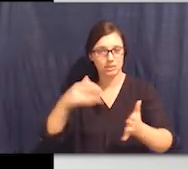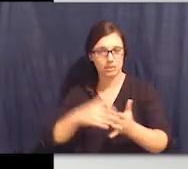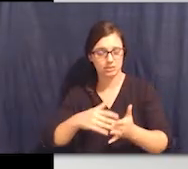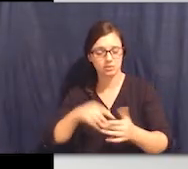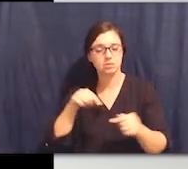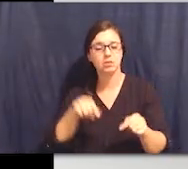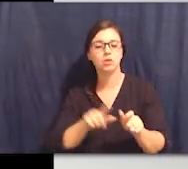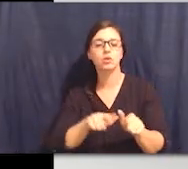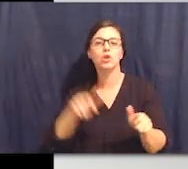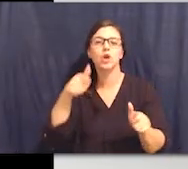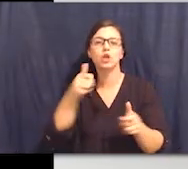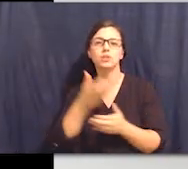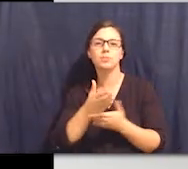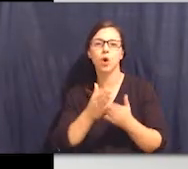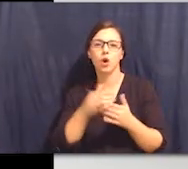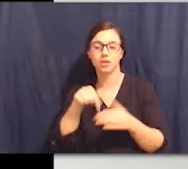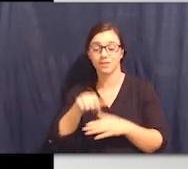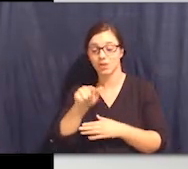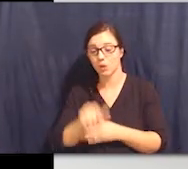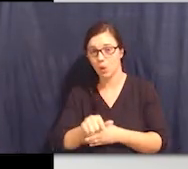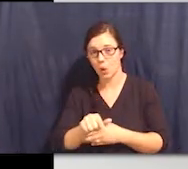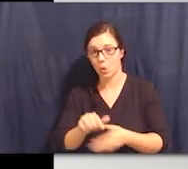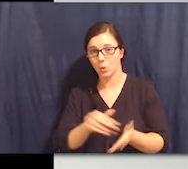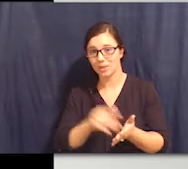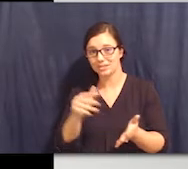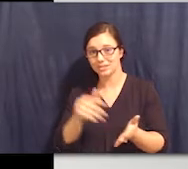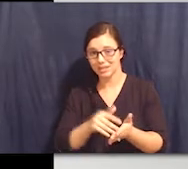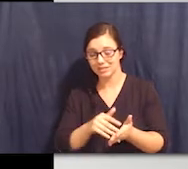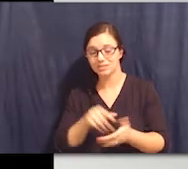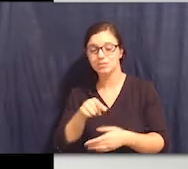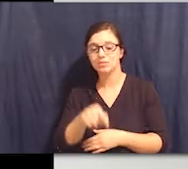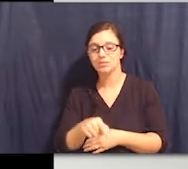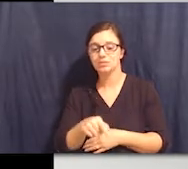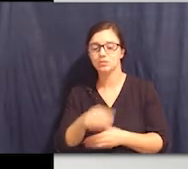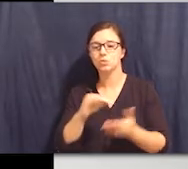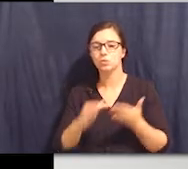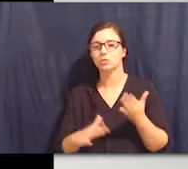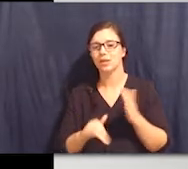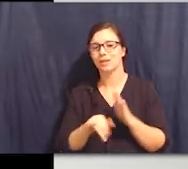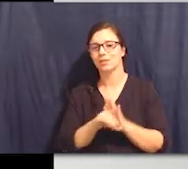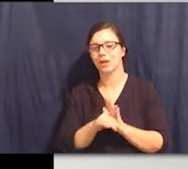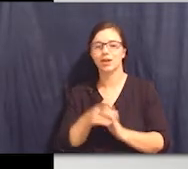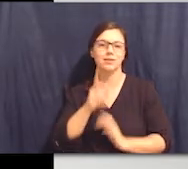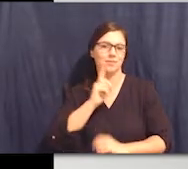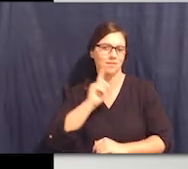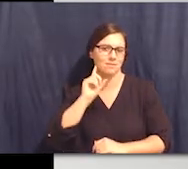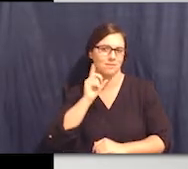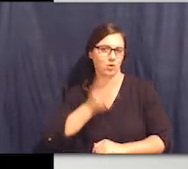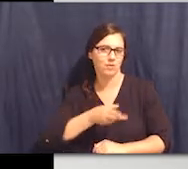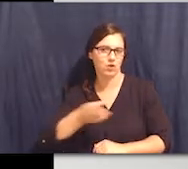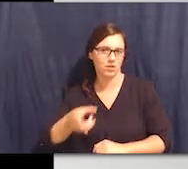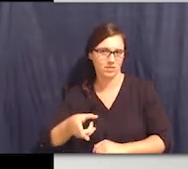the largest population of our low incidence students are the students who are identified as deaf or hard of hearing,